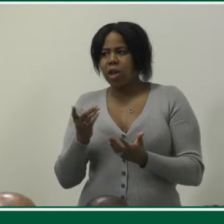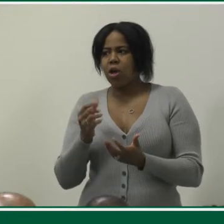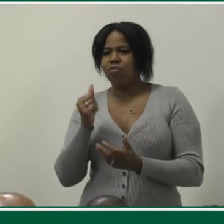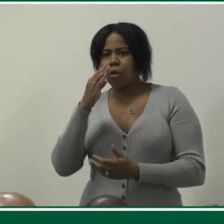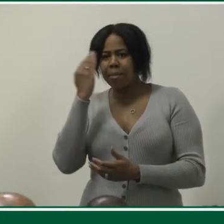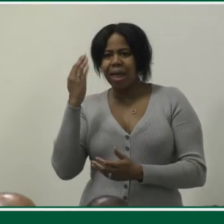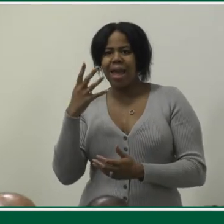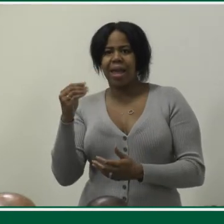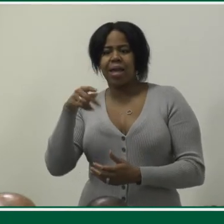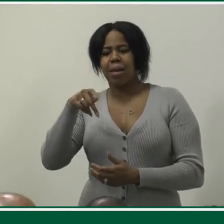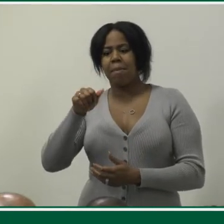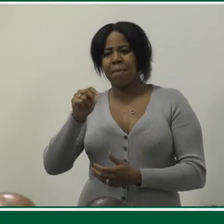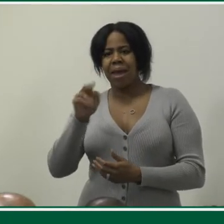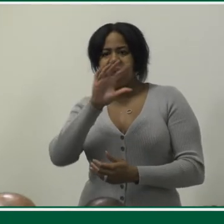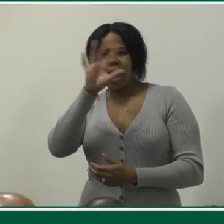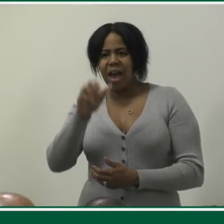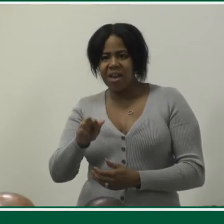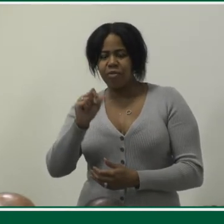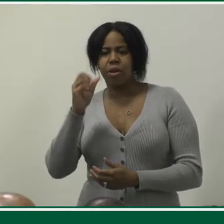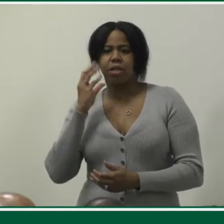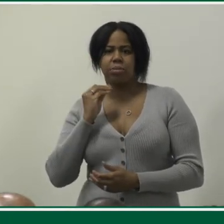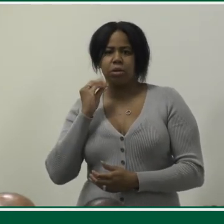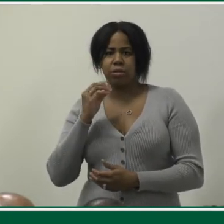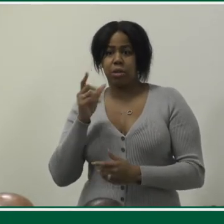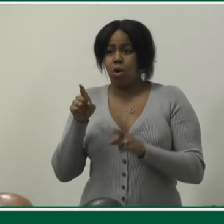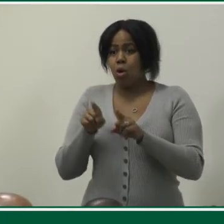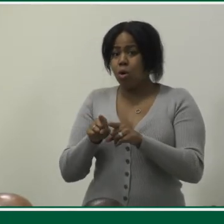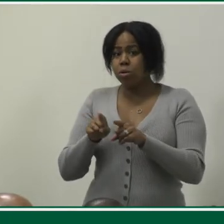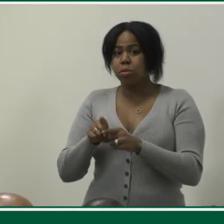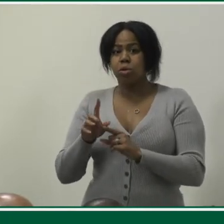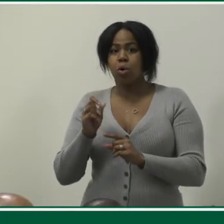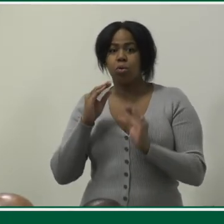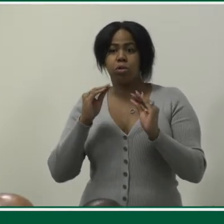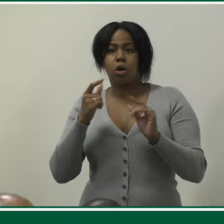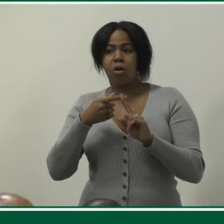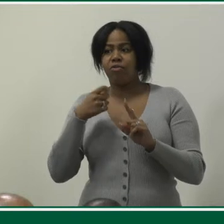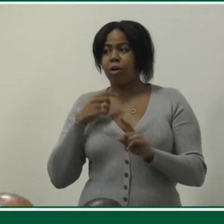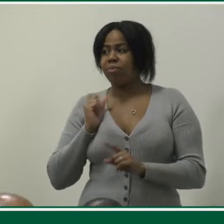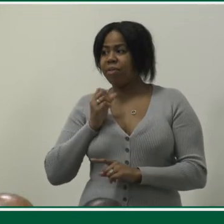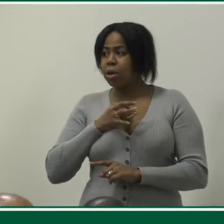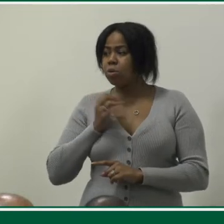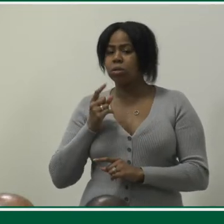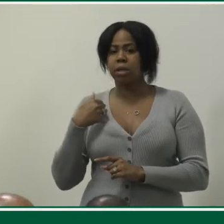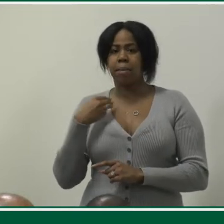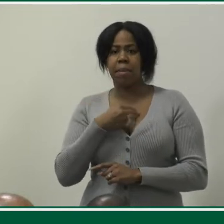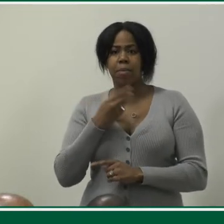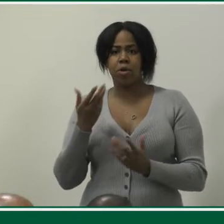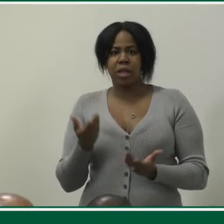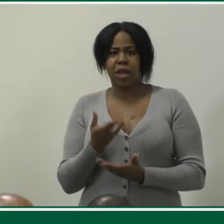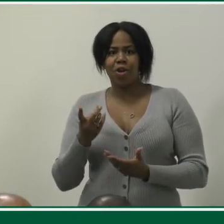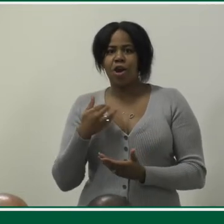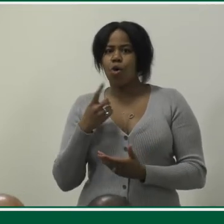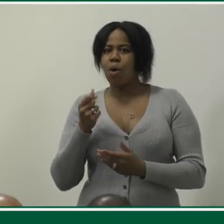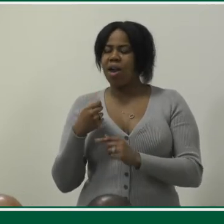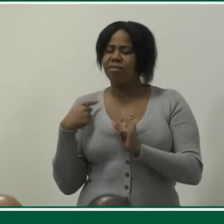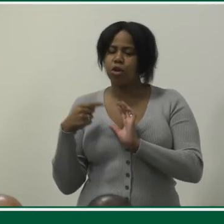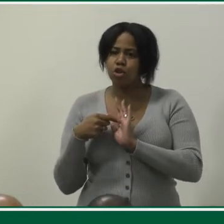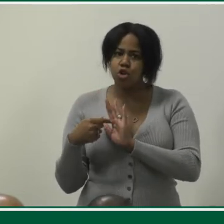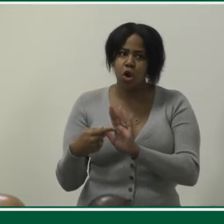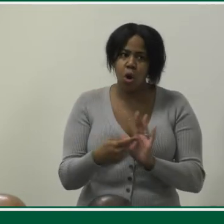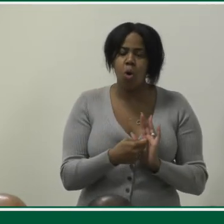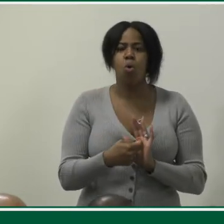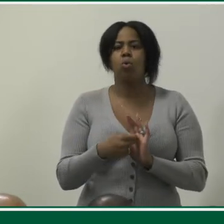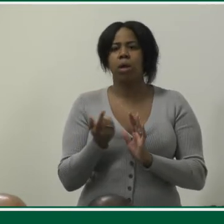experience. And taught by faculty members, most importantly, who have a demonstrated record of success